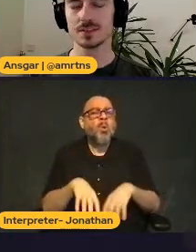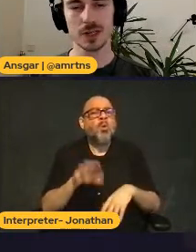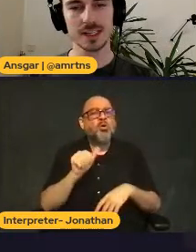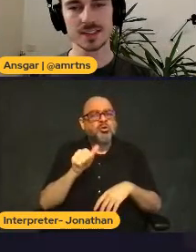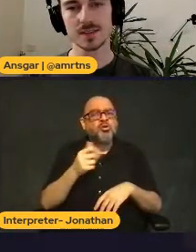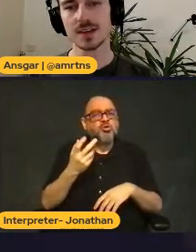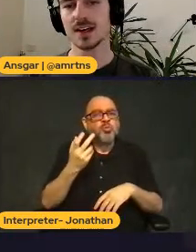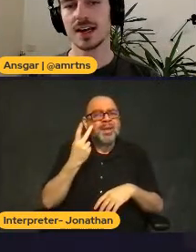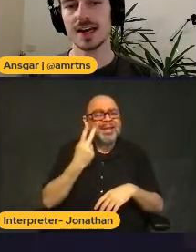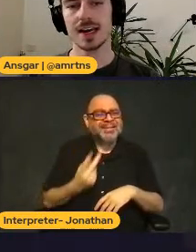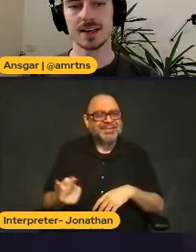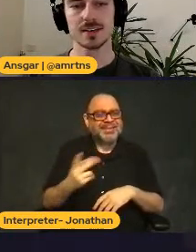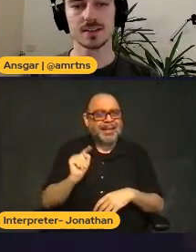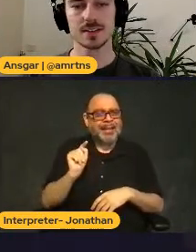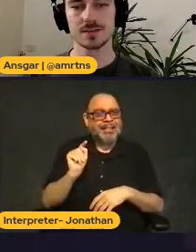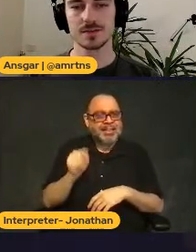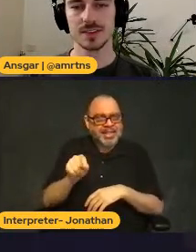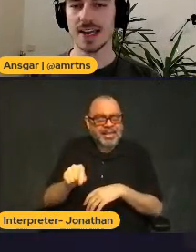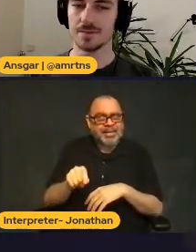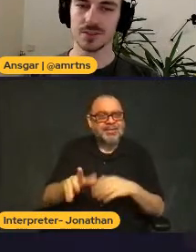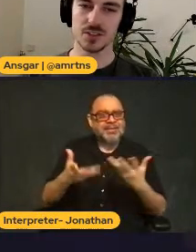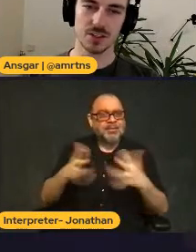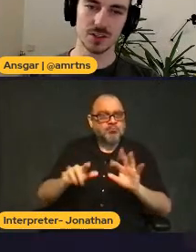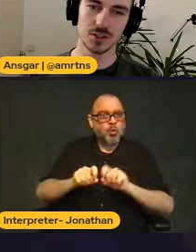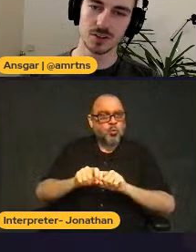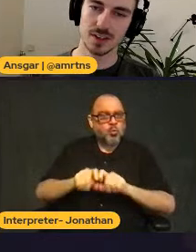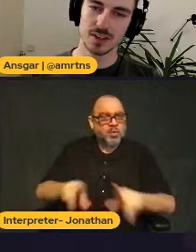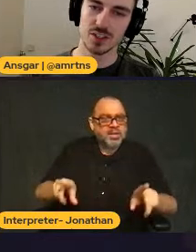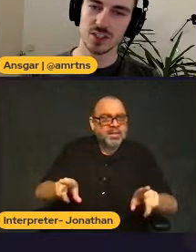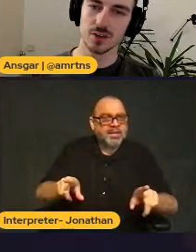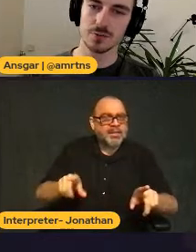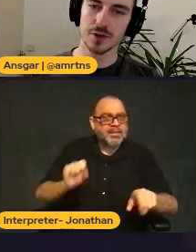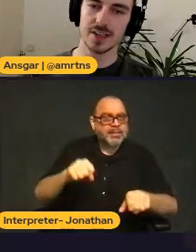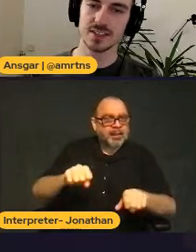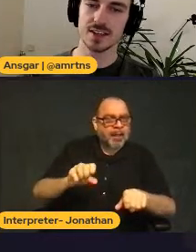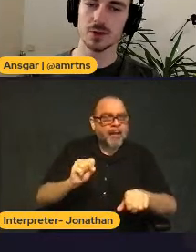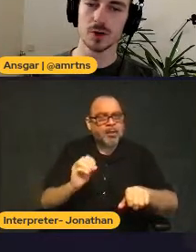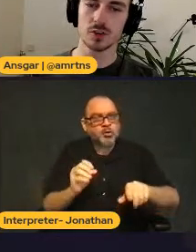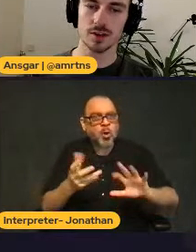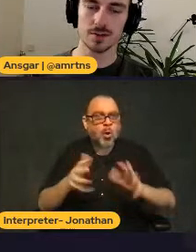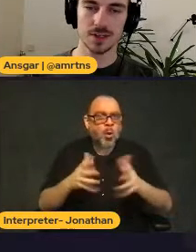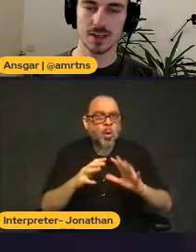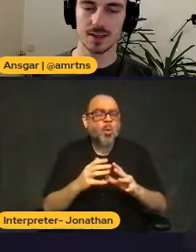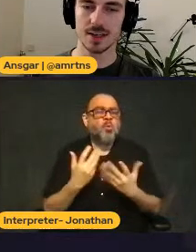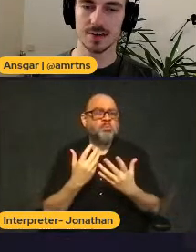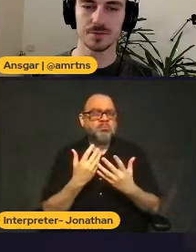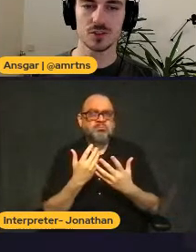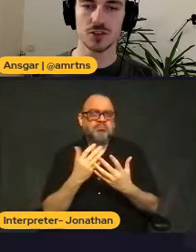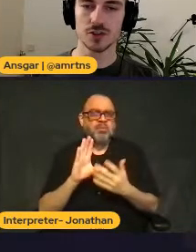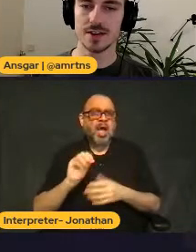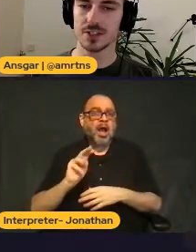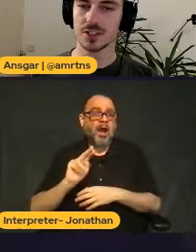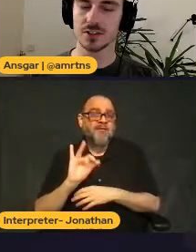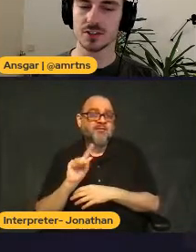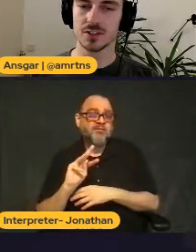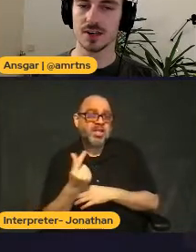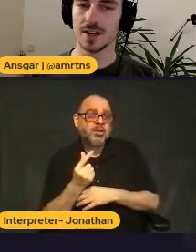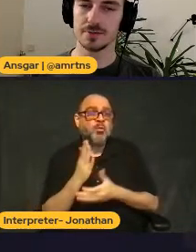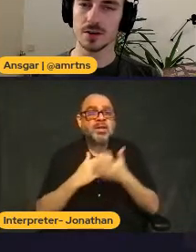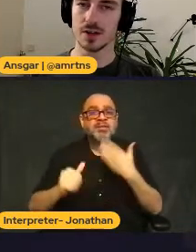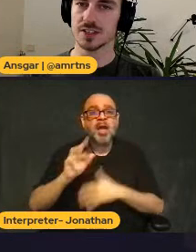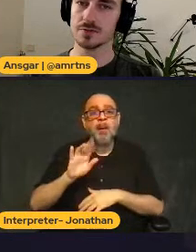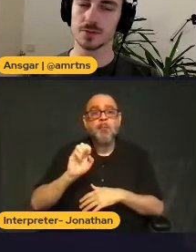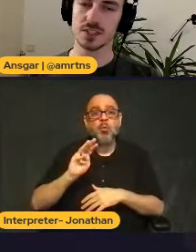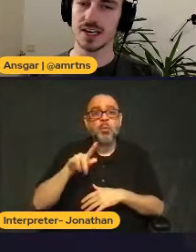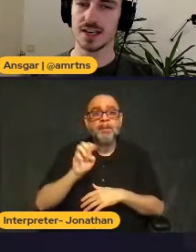0.3 release. And yeah, so just configuring some remote config to